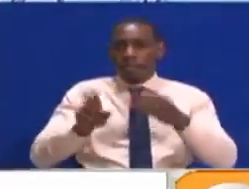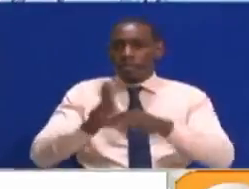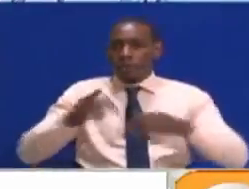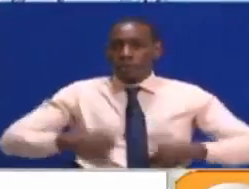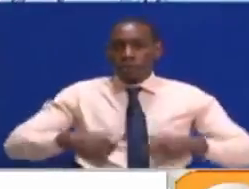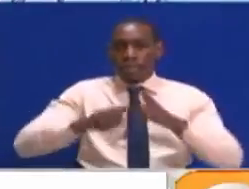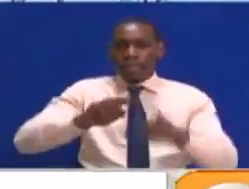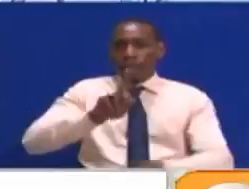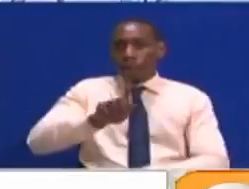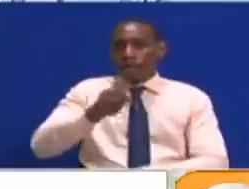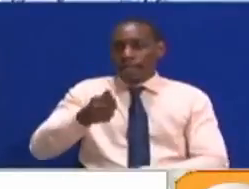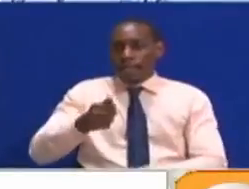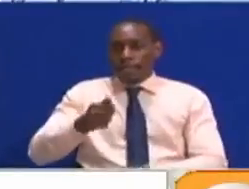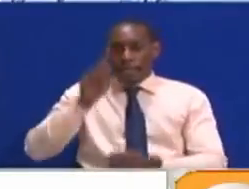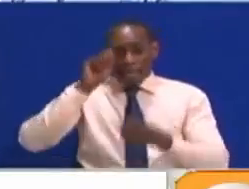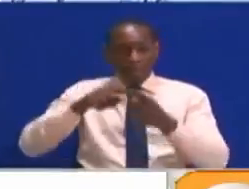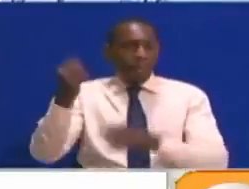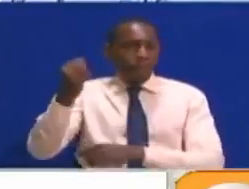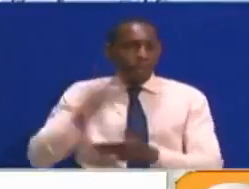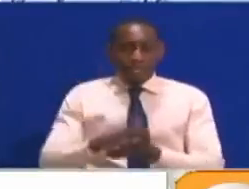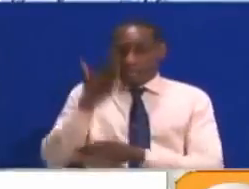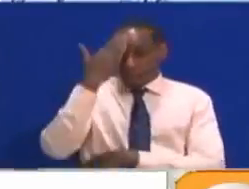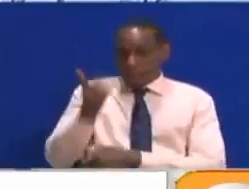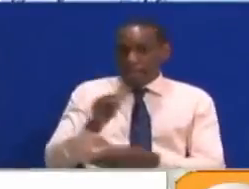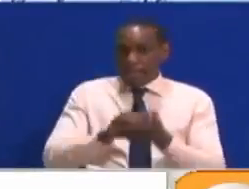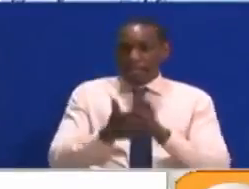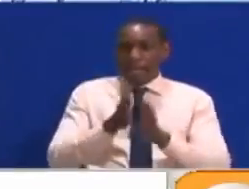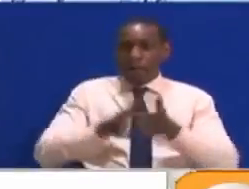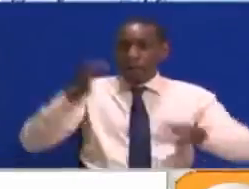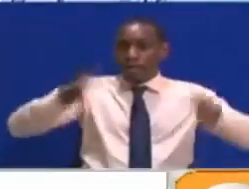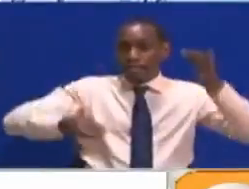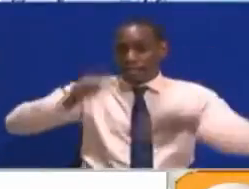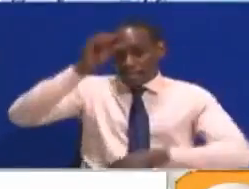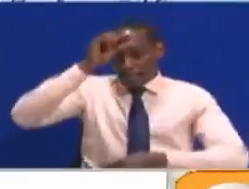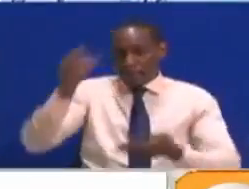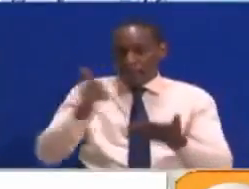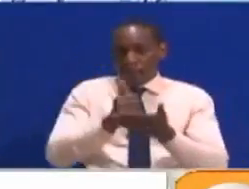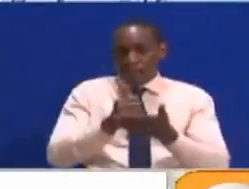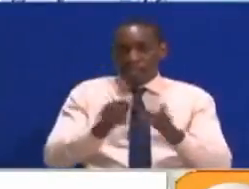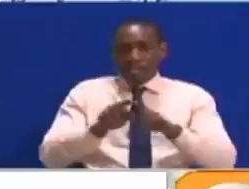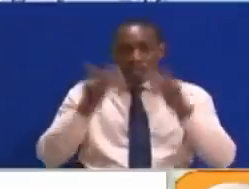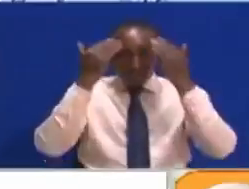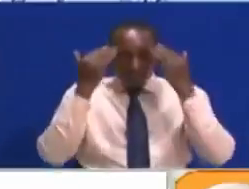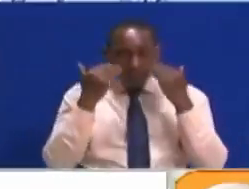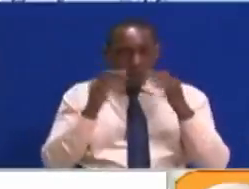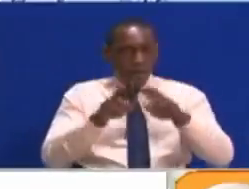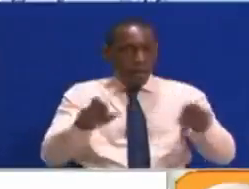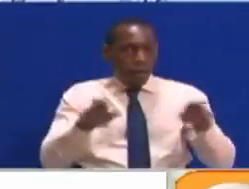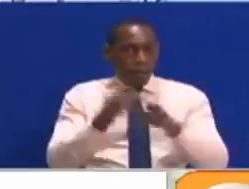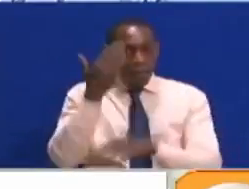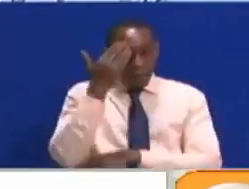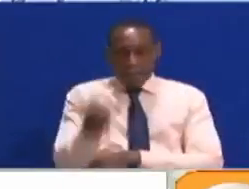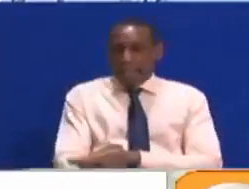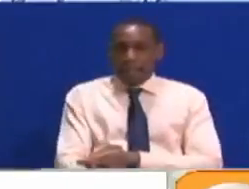people to kill each other in the name of politics? Why is there no justice in government offices and our courtrooms?